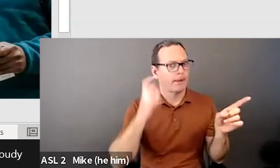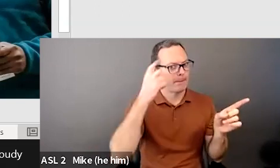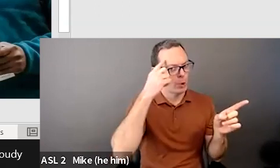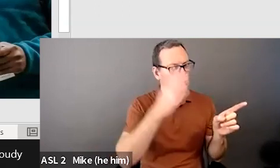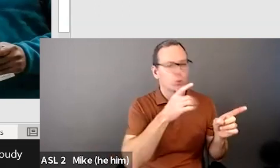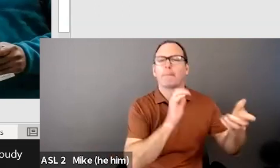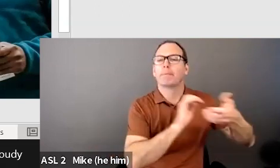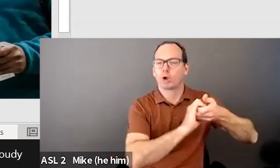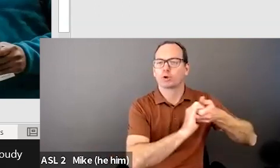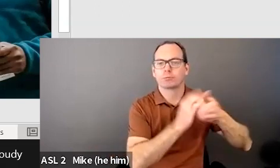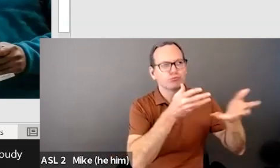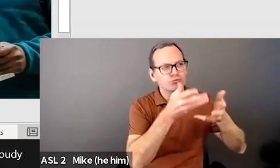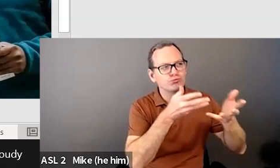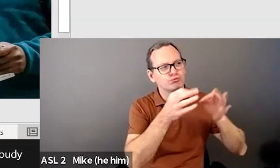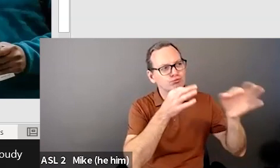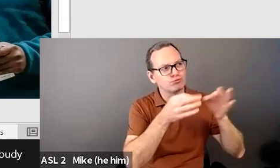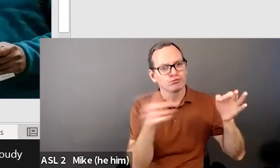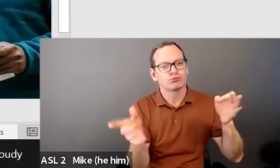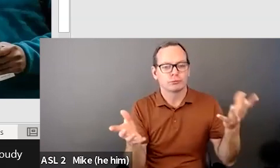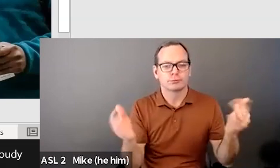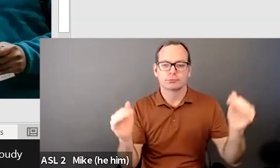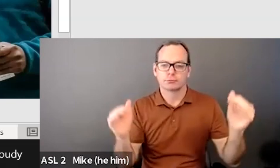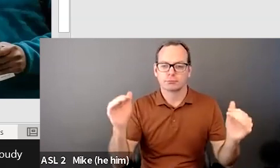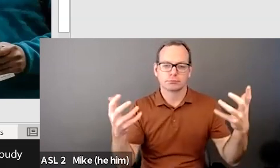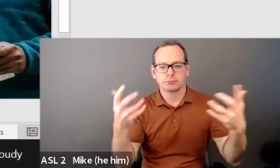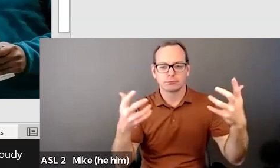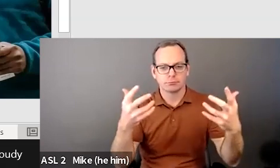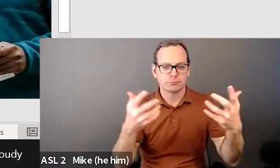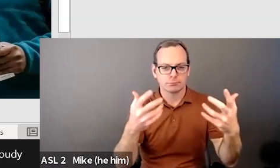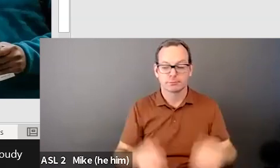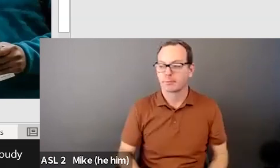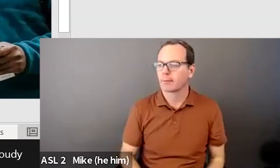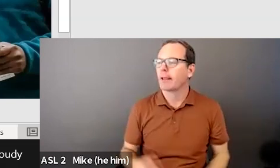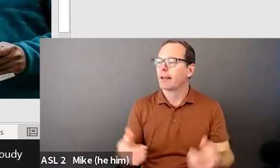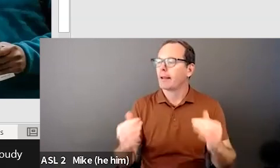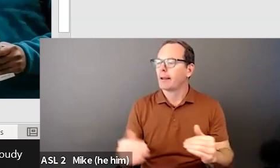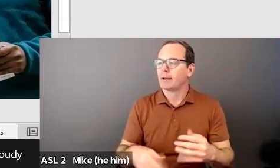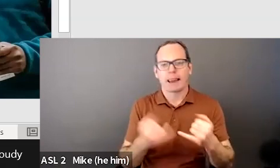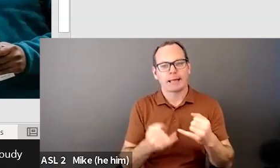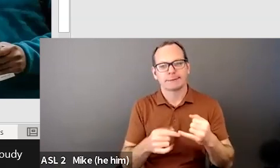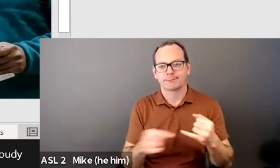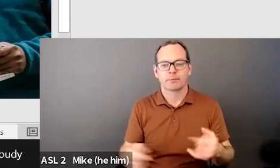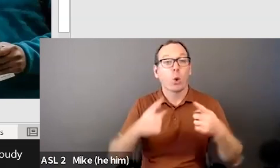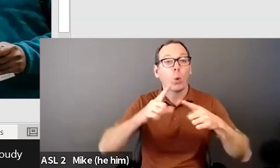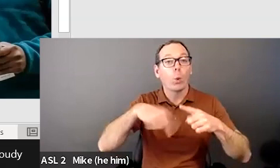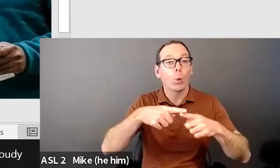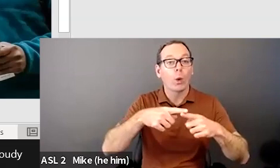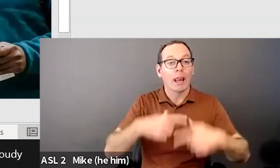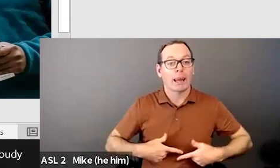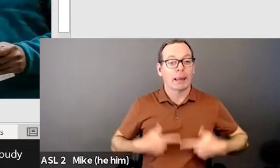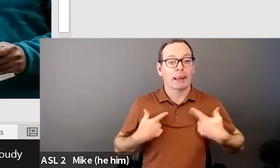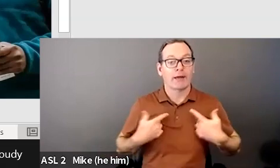And then we have something called when life gets in the way. So whether that's your emotional